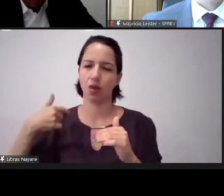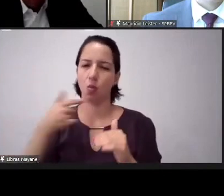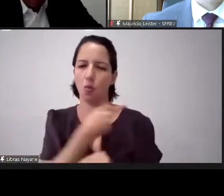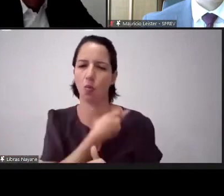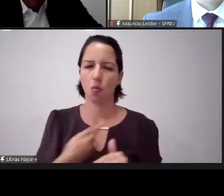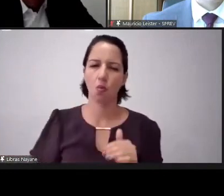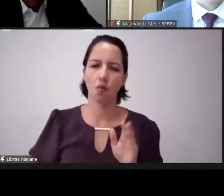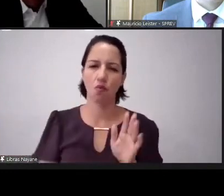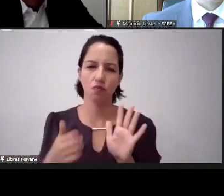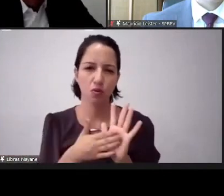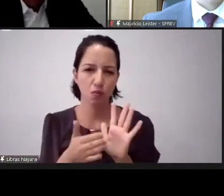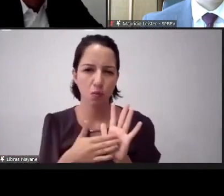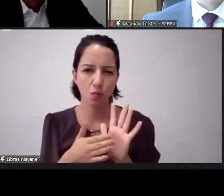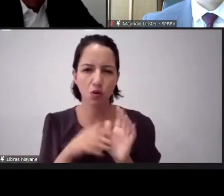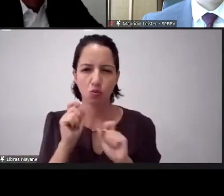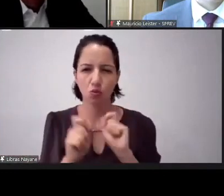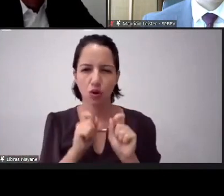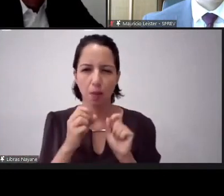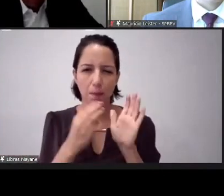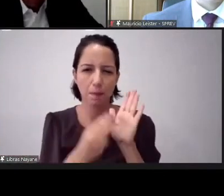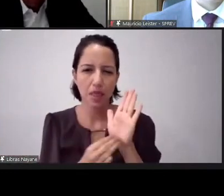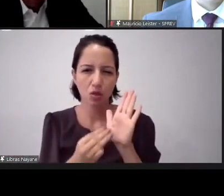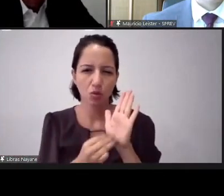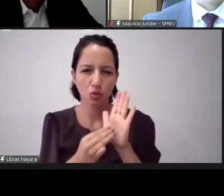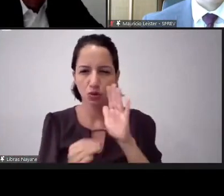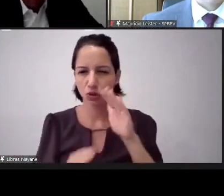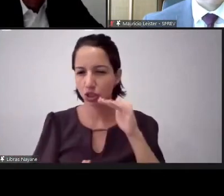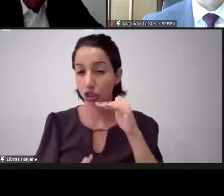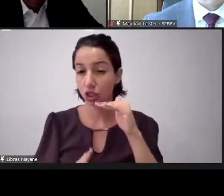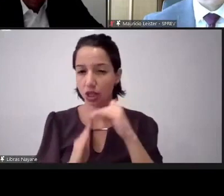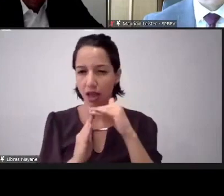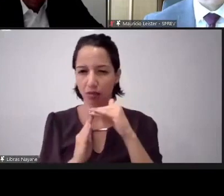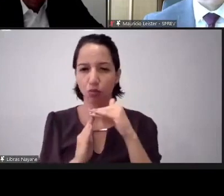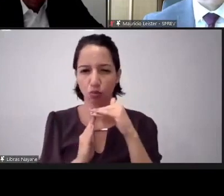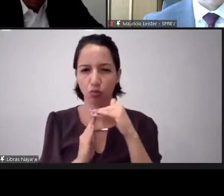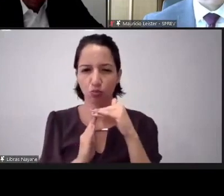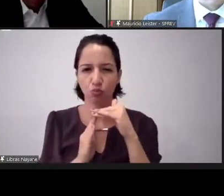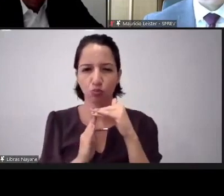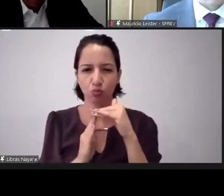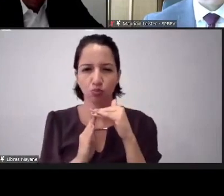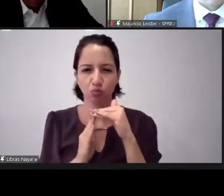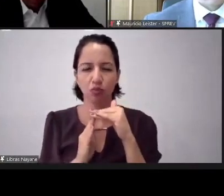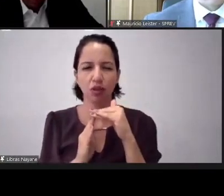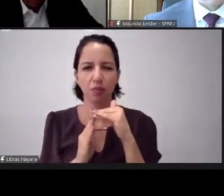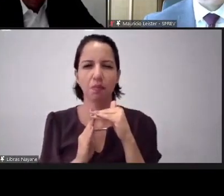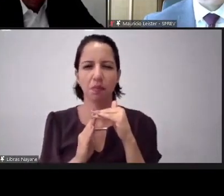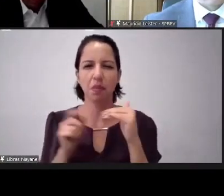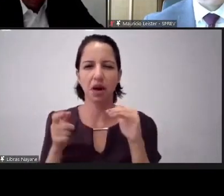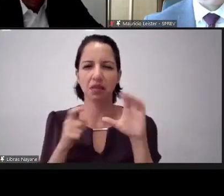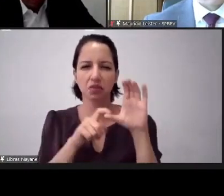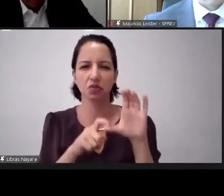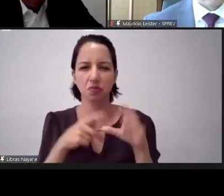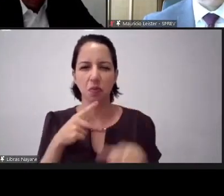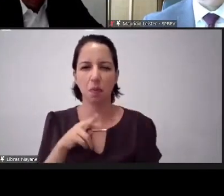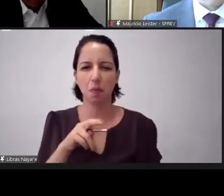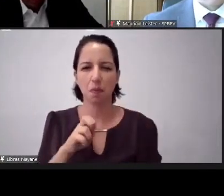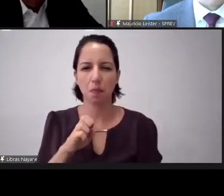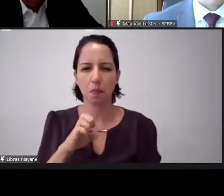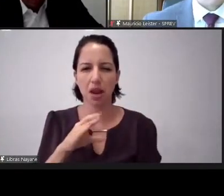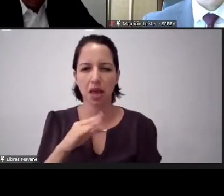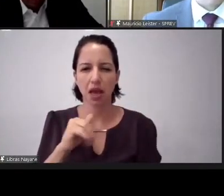the government proposed to bring the same methodology of cap for these